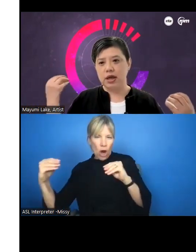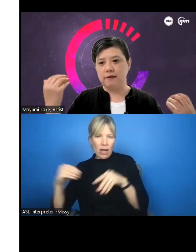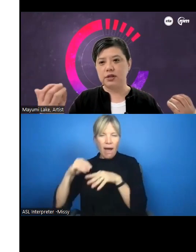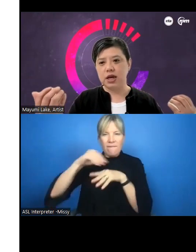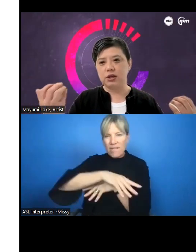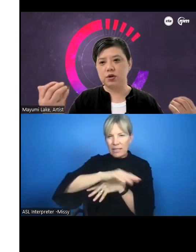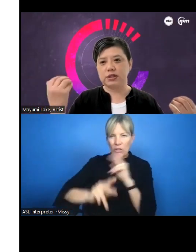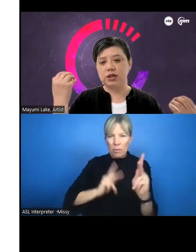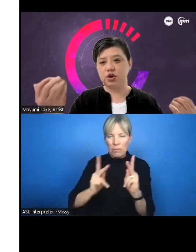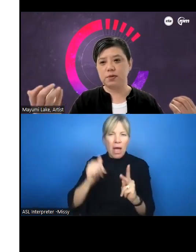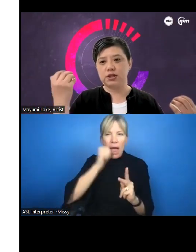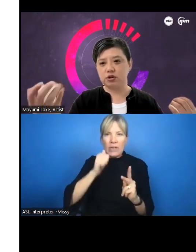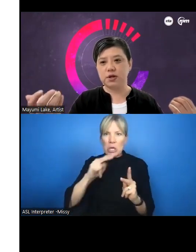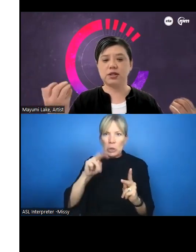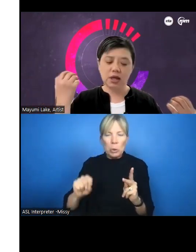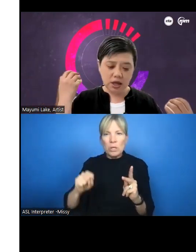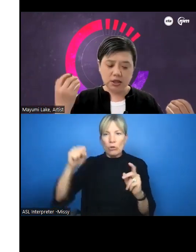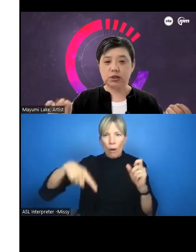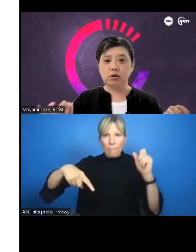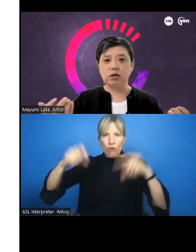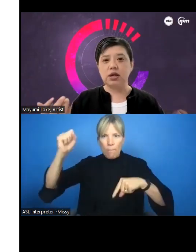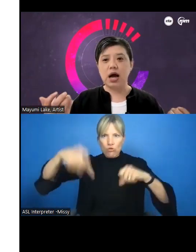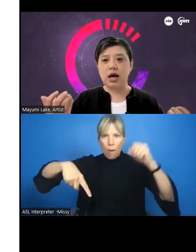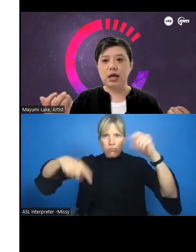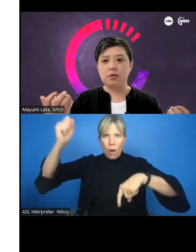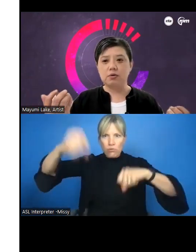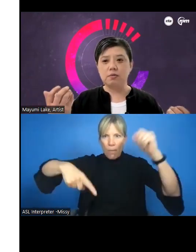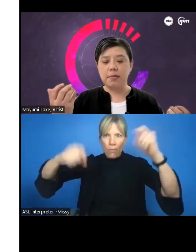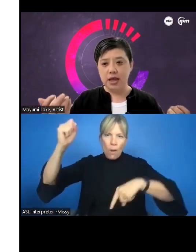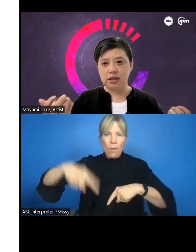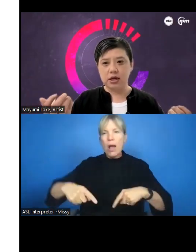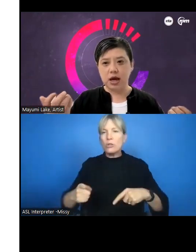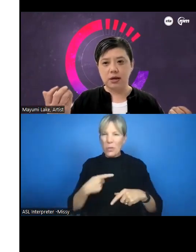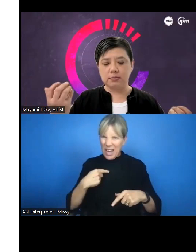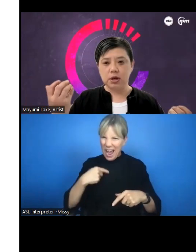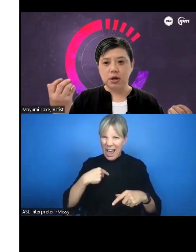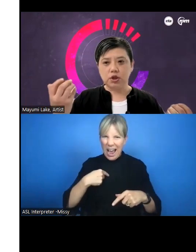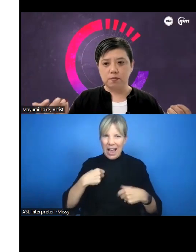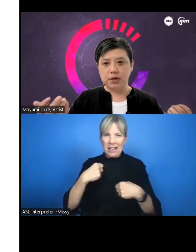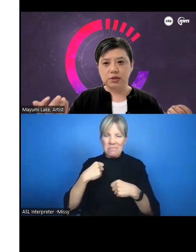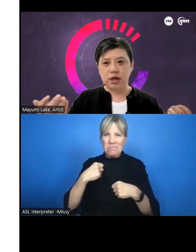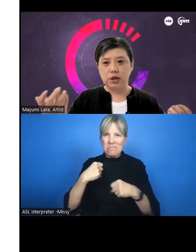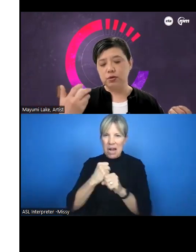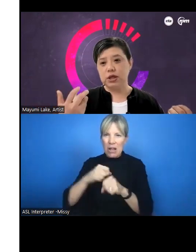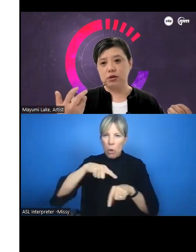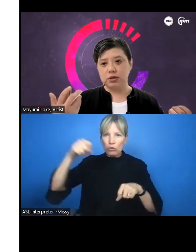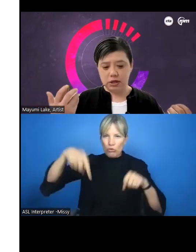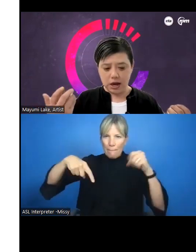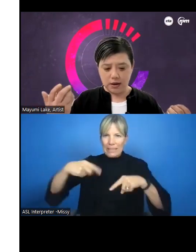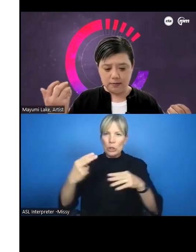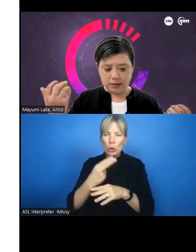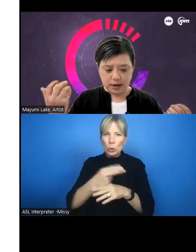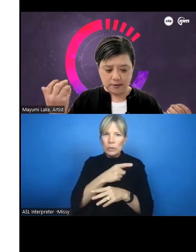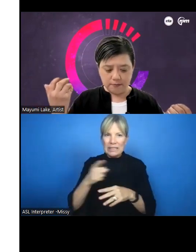so that every day news was saying droplets. So then I will make the droplets using those